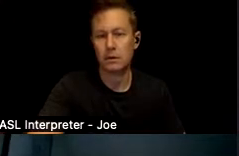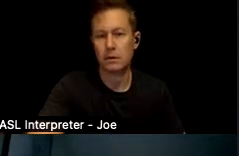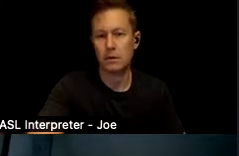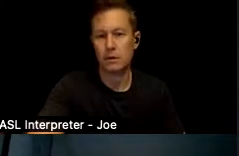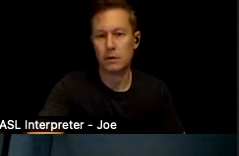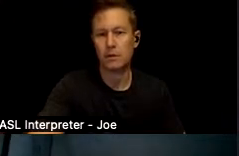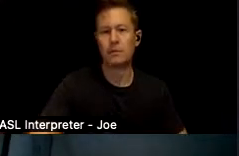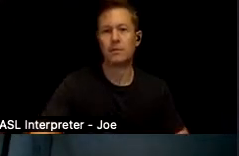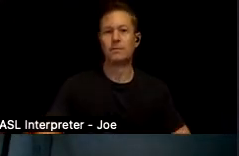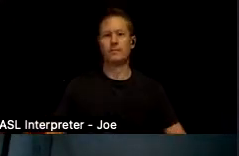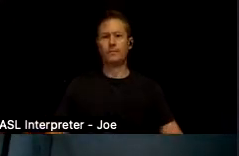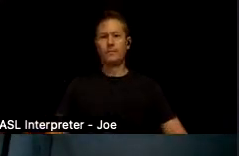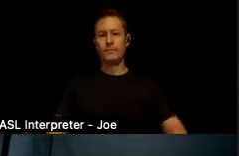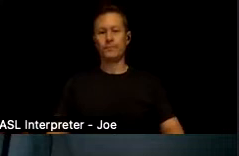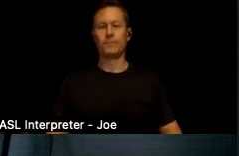next slide.